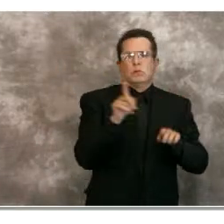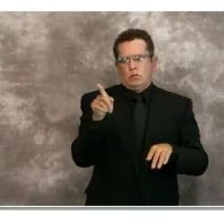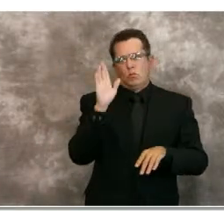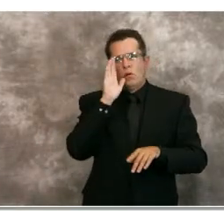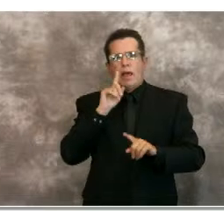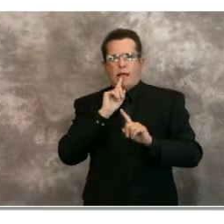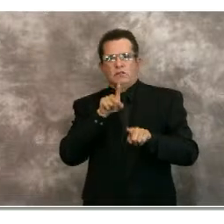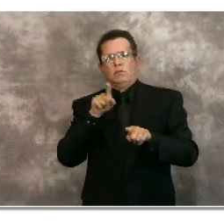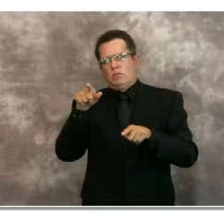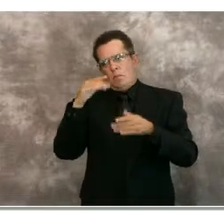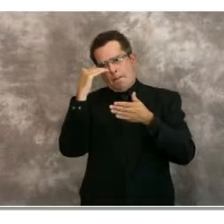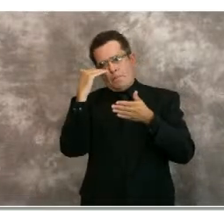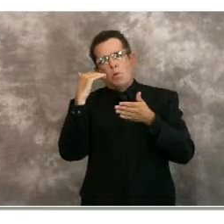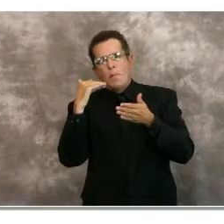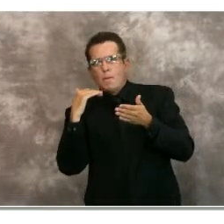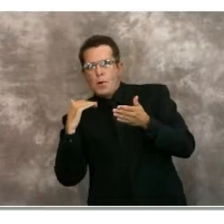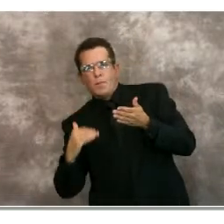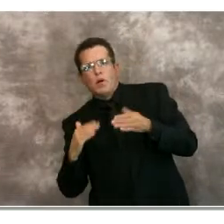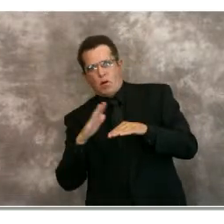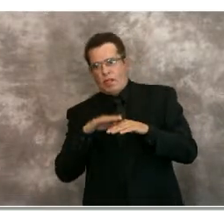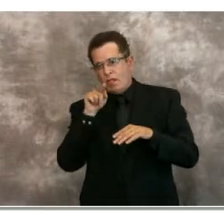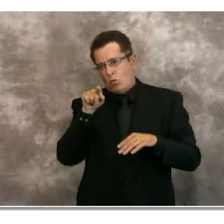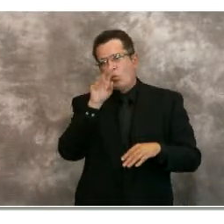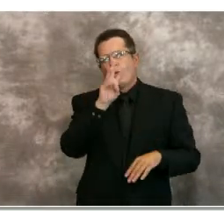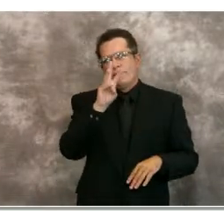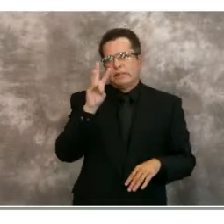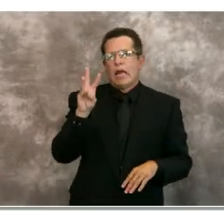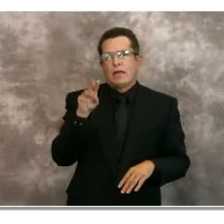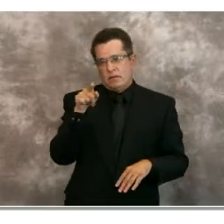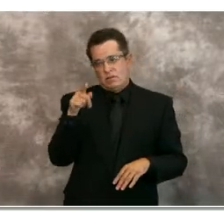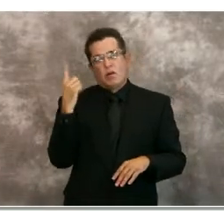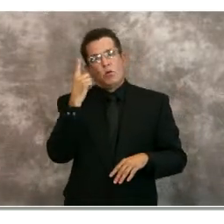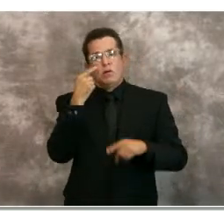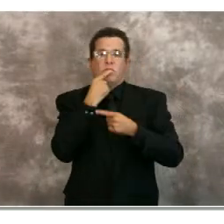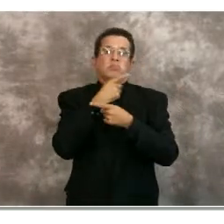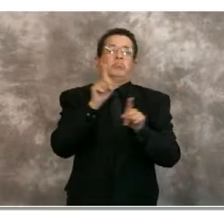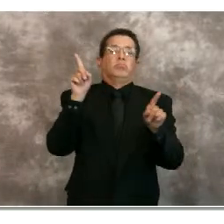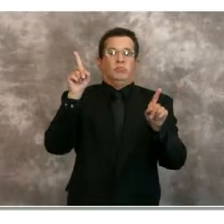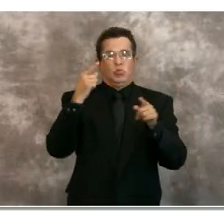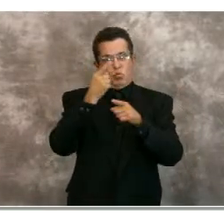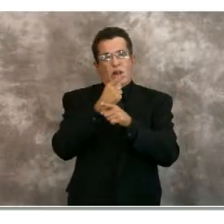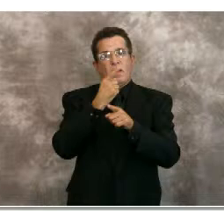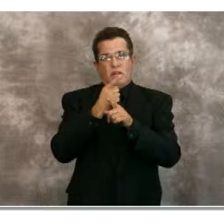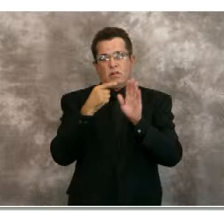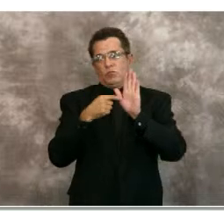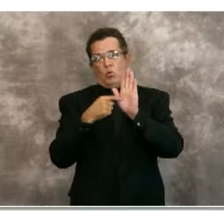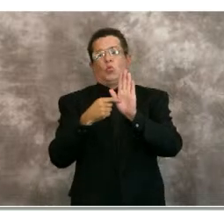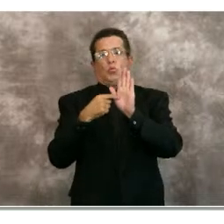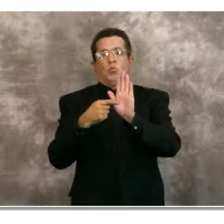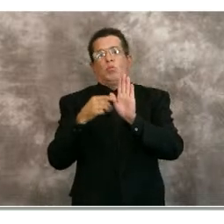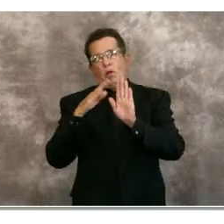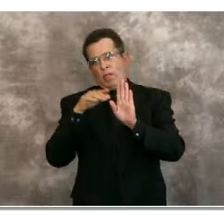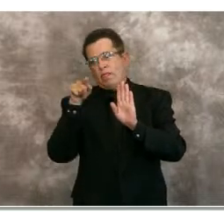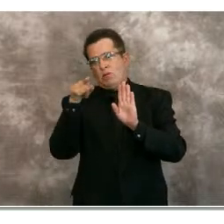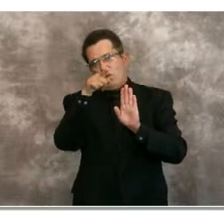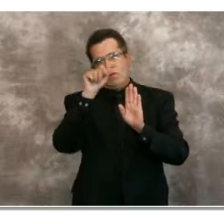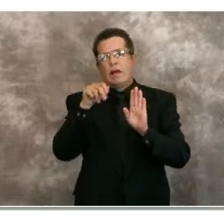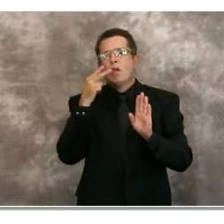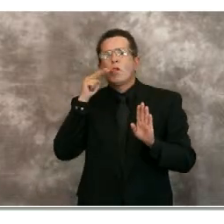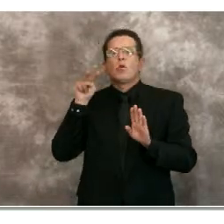soon. This website is updated regularly, and of course you can check it out at any